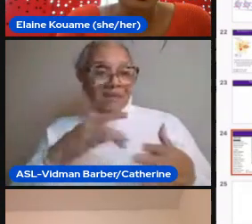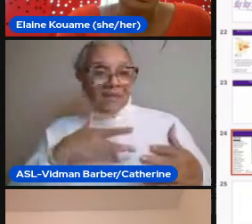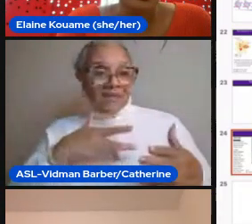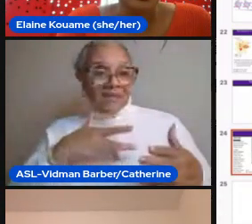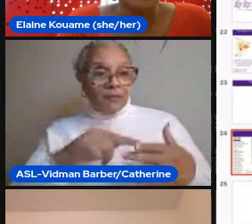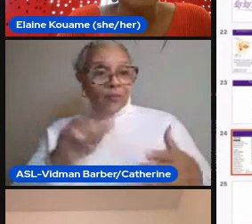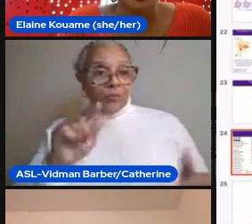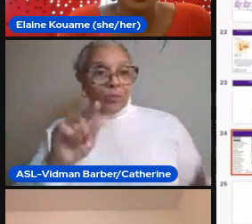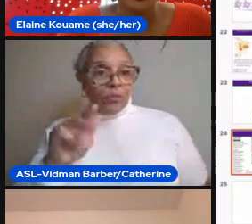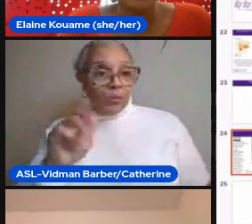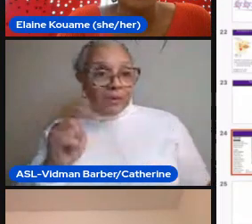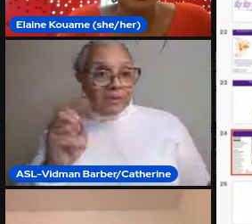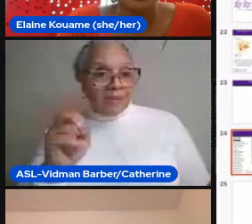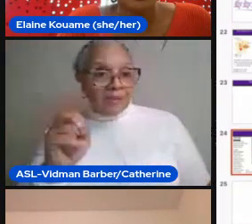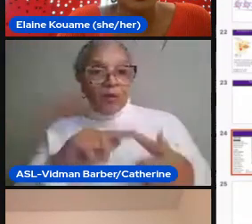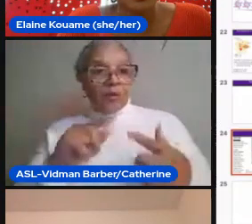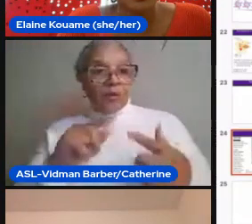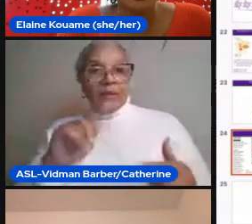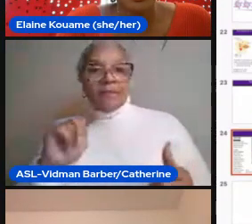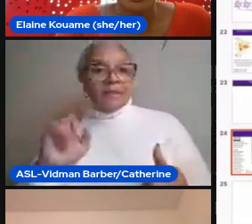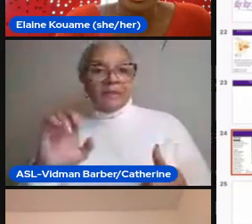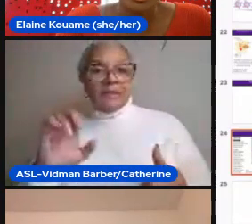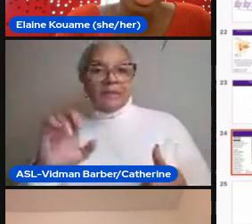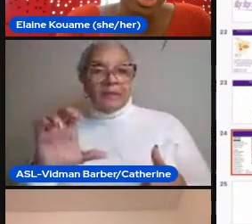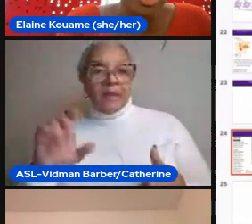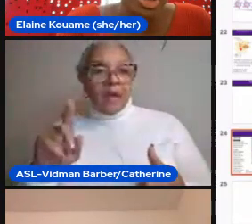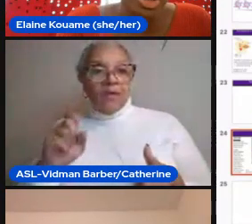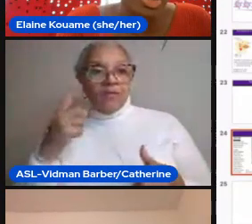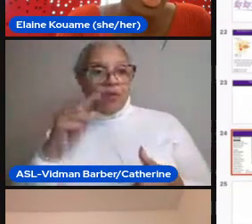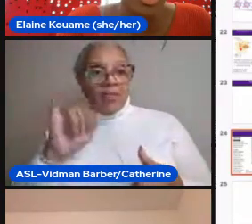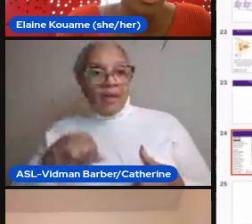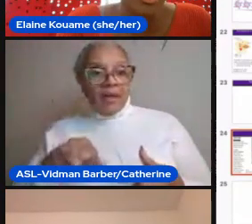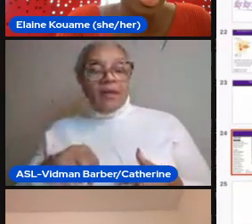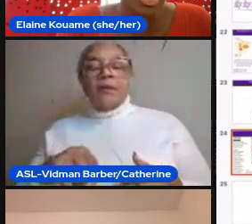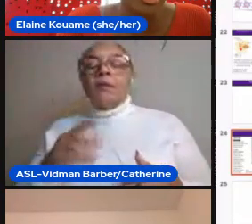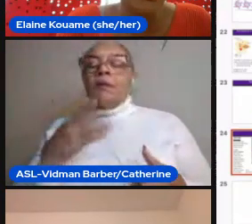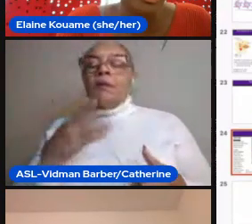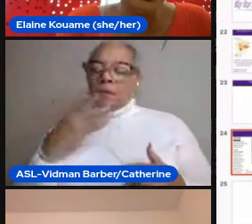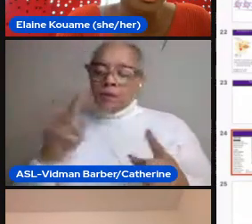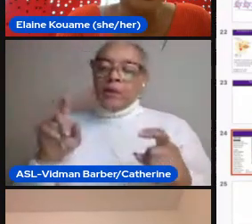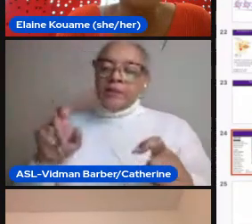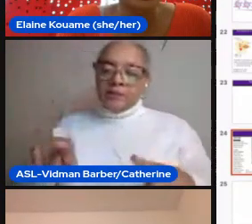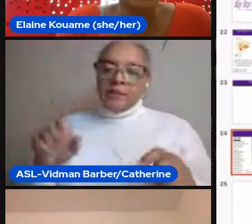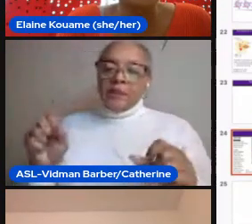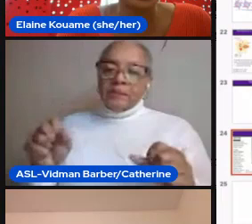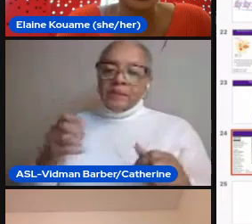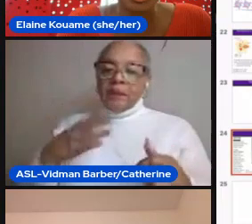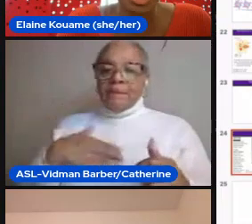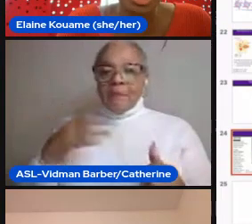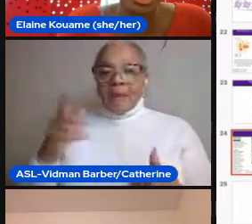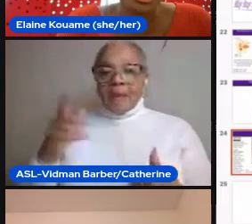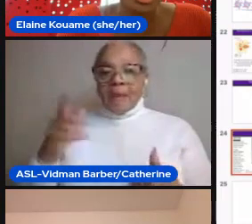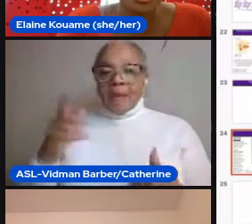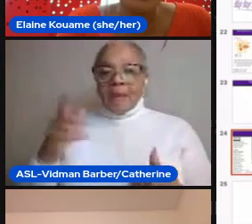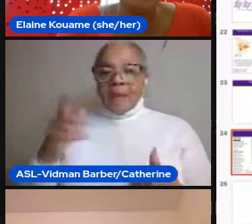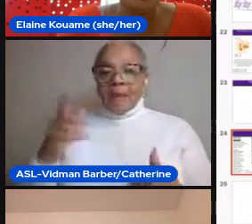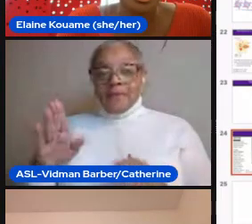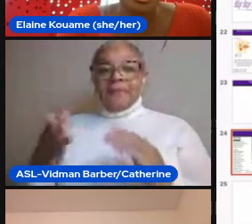have TCR Yeah. transgenic mice for that. Yeah, that's a good question. So my lab